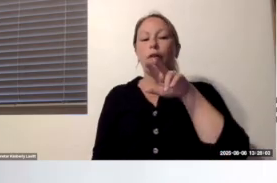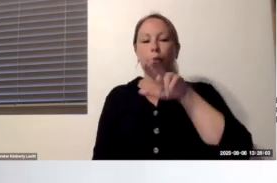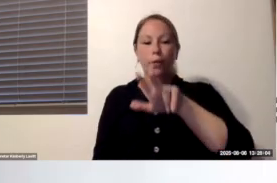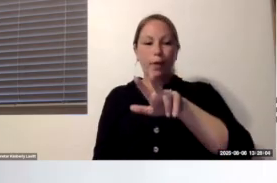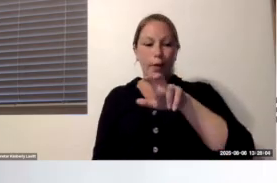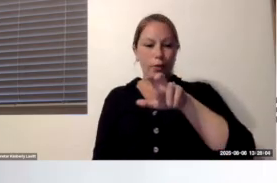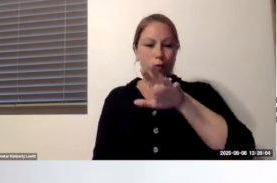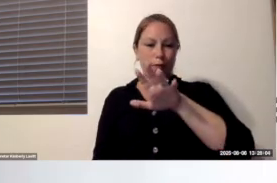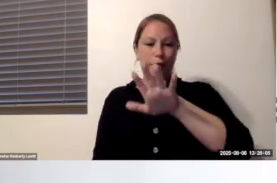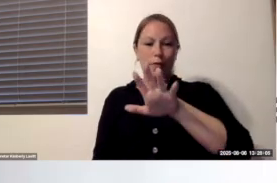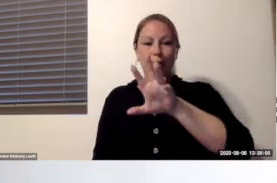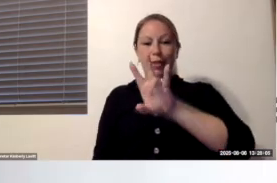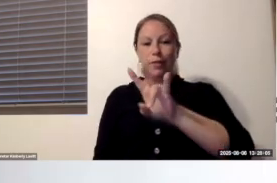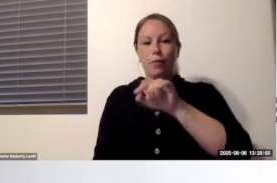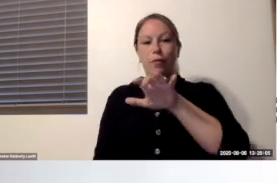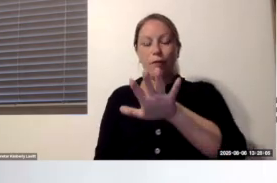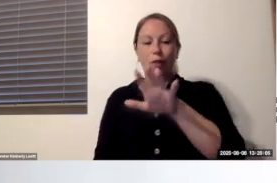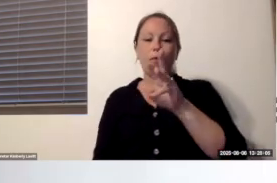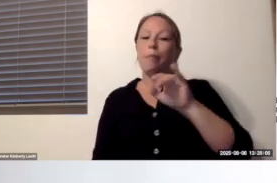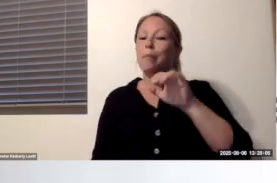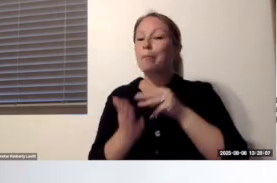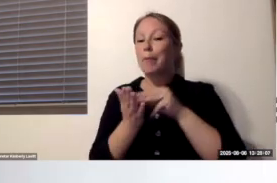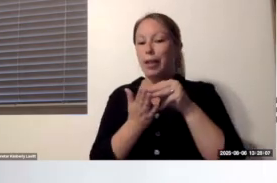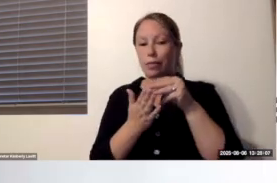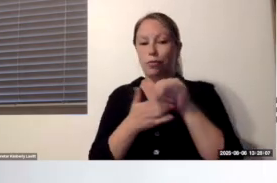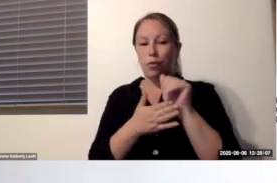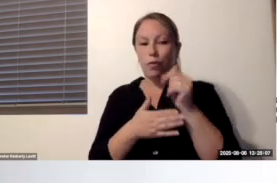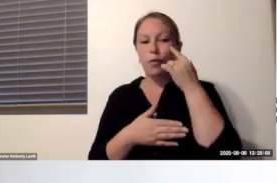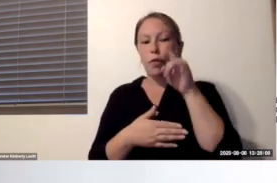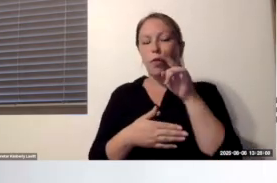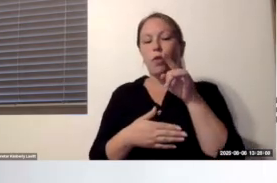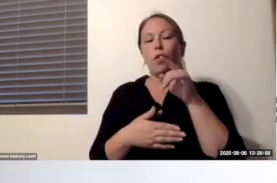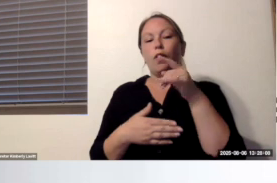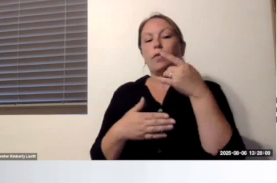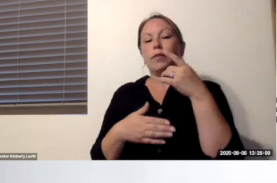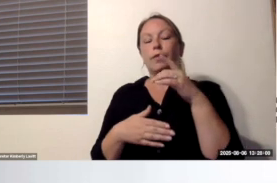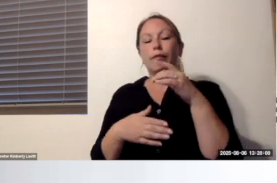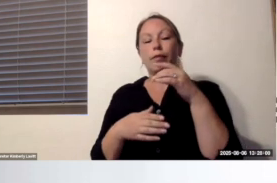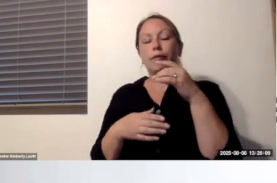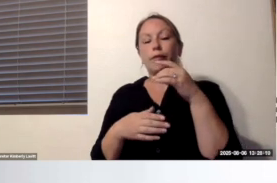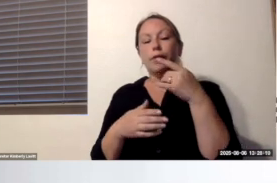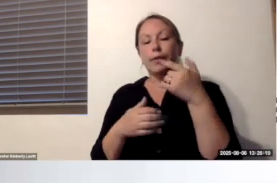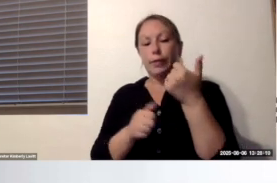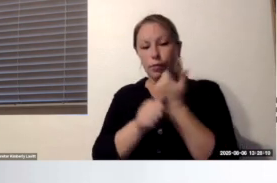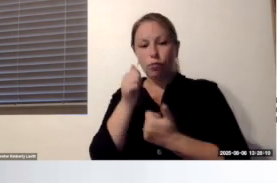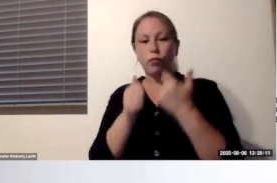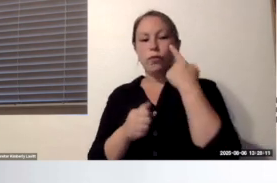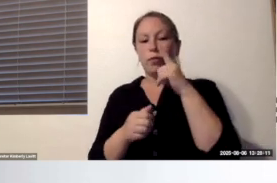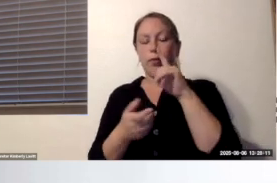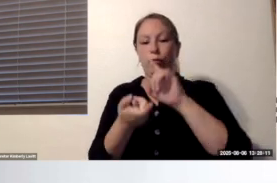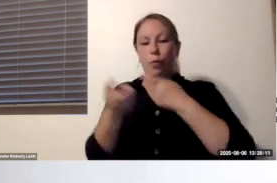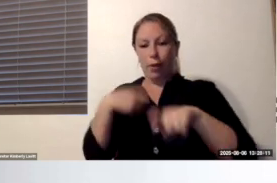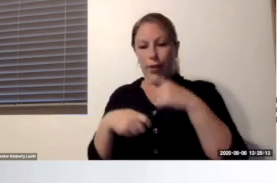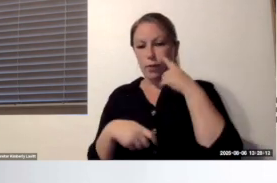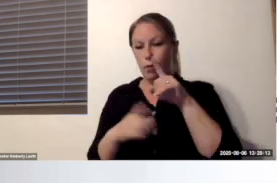$357.5 million has been previously allocated to the regional programs, and over 26,000 vehicles have been replaced to date.